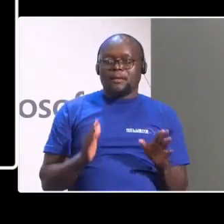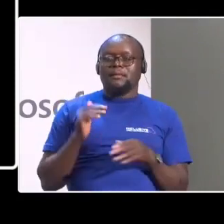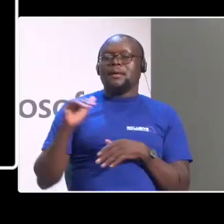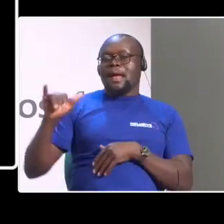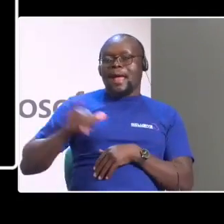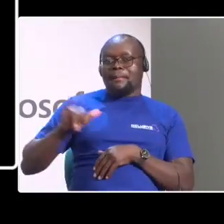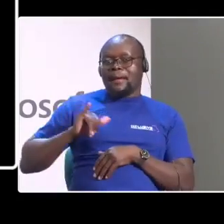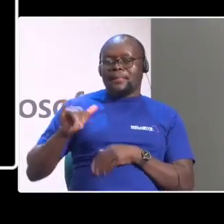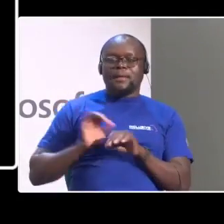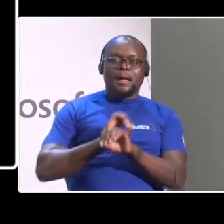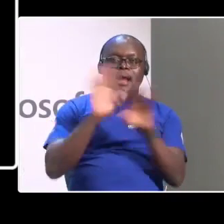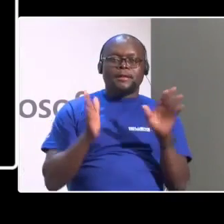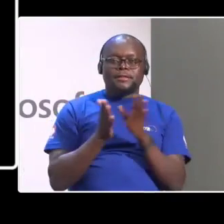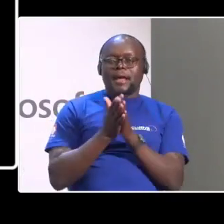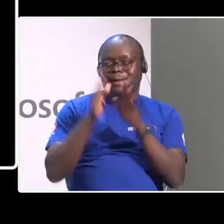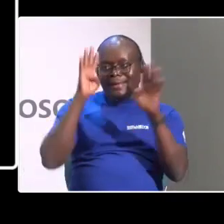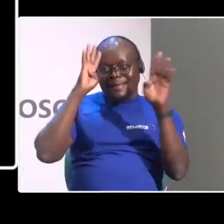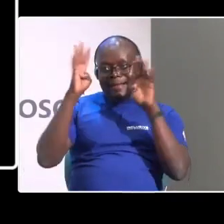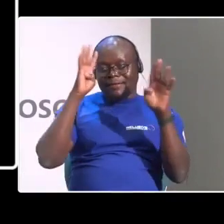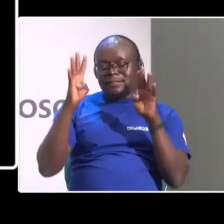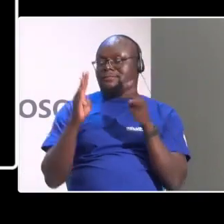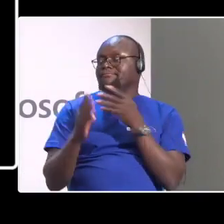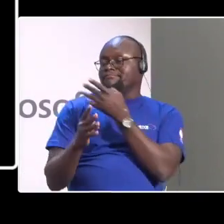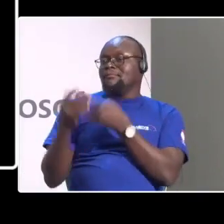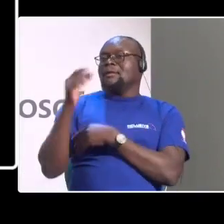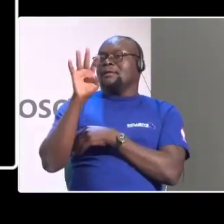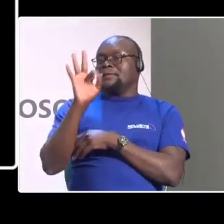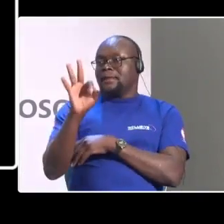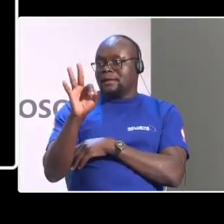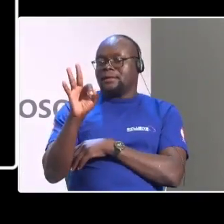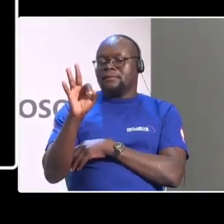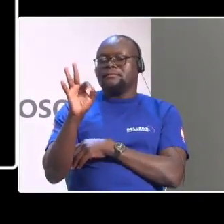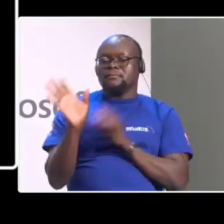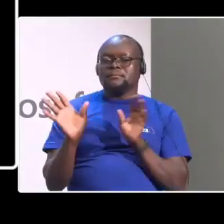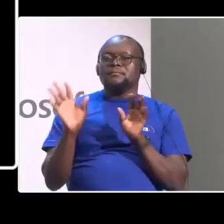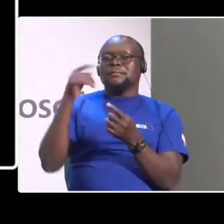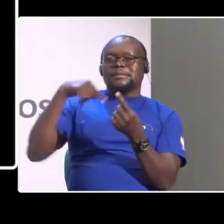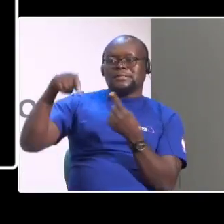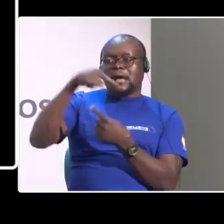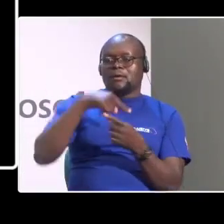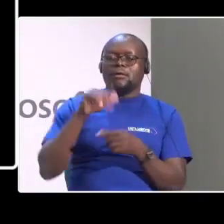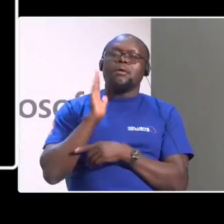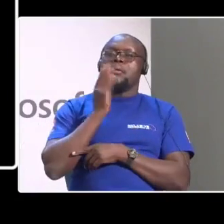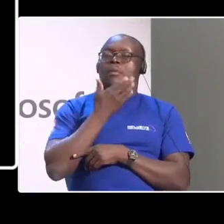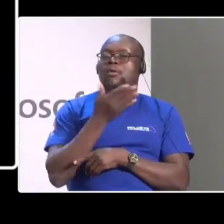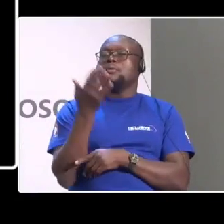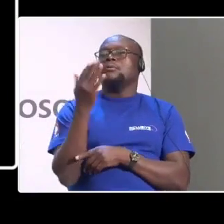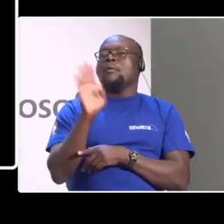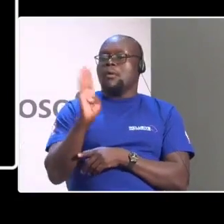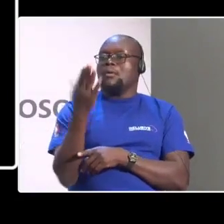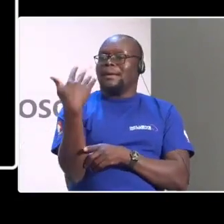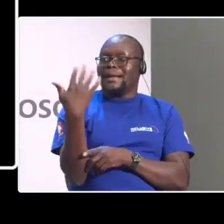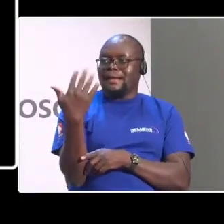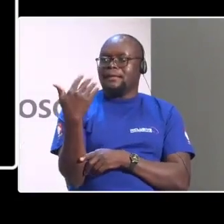Empathy, clarity, and creativity. And on screen are 3 interlocking circles in shades of blue and green with those words